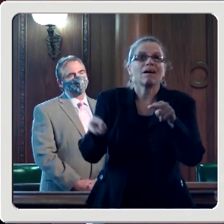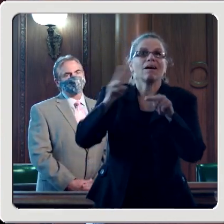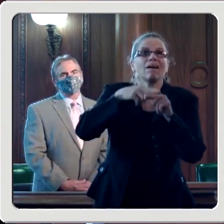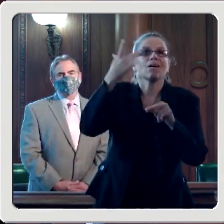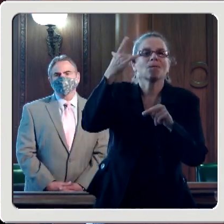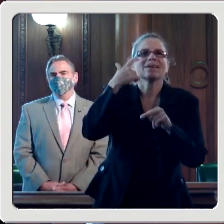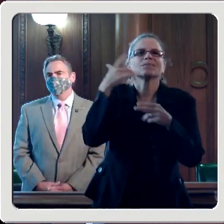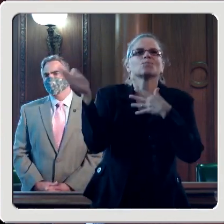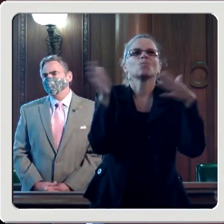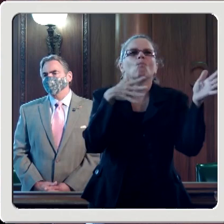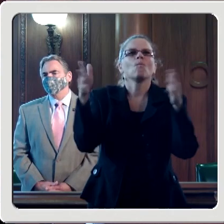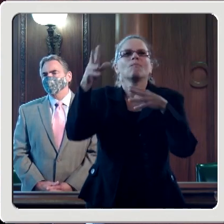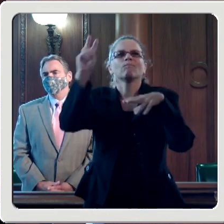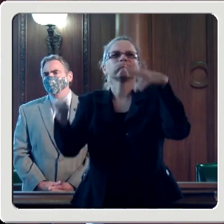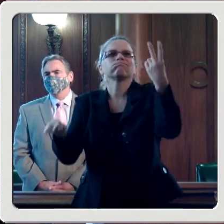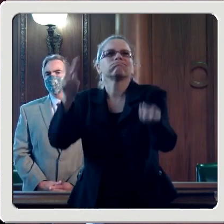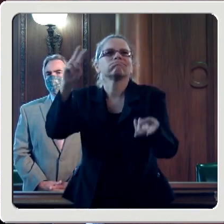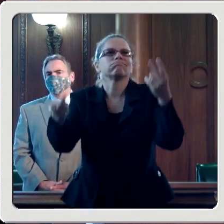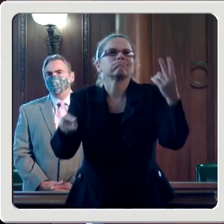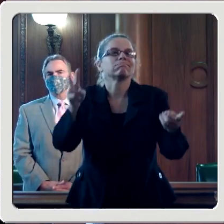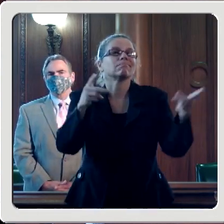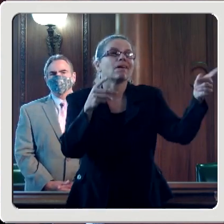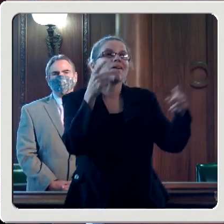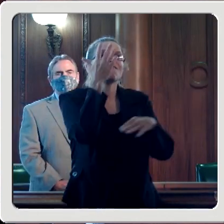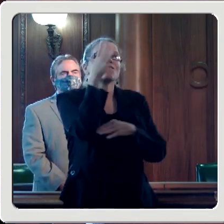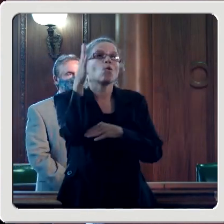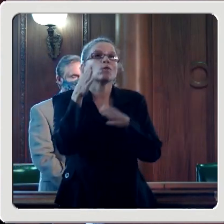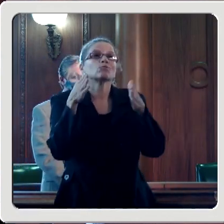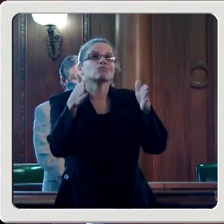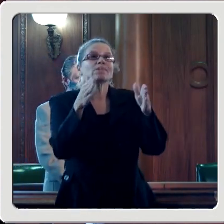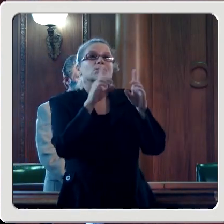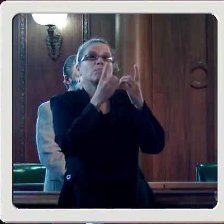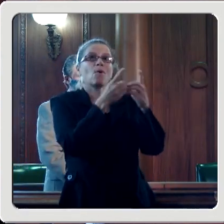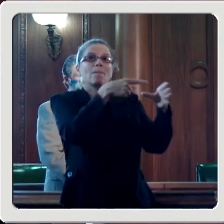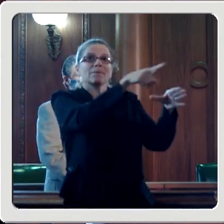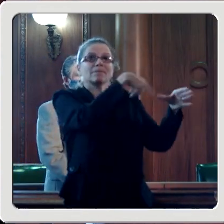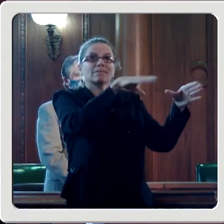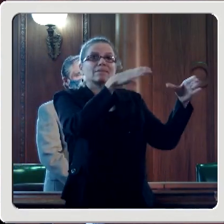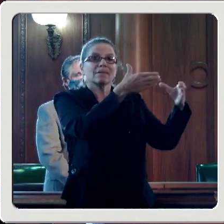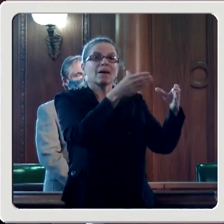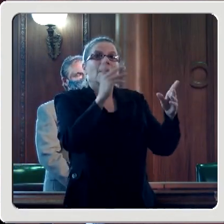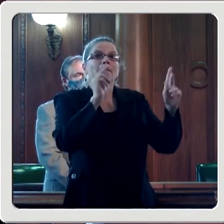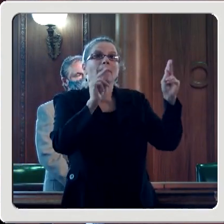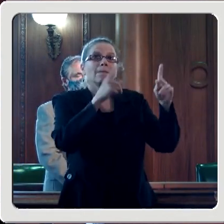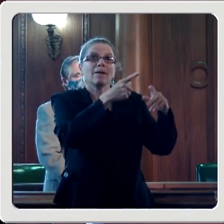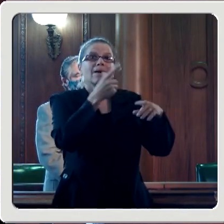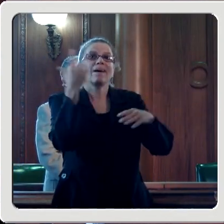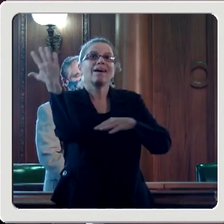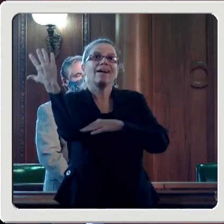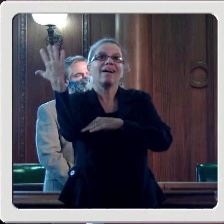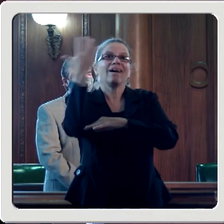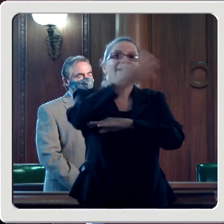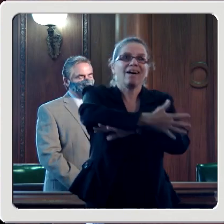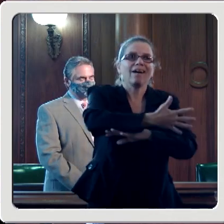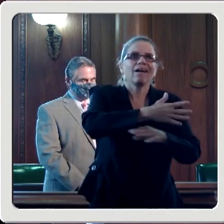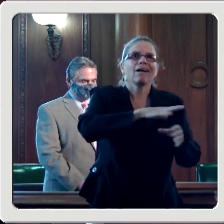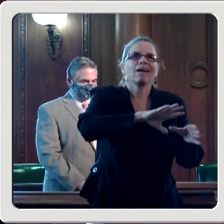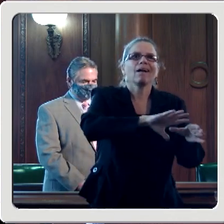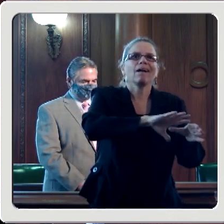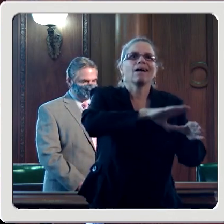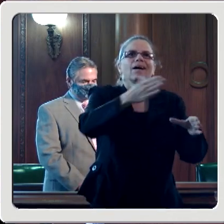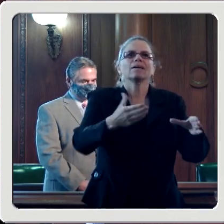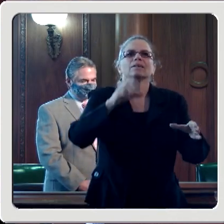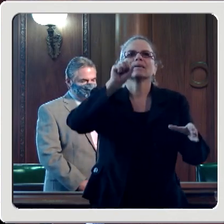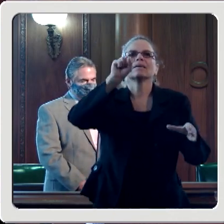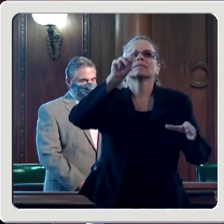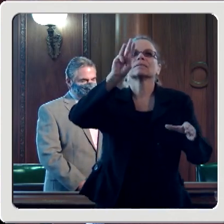of stumps, fixing of sidewalks. So if there are those issues, please make sure you get them into 311 so we can make sure we have them in our